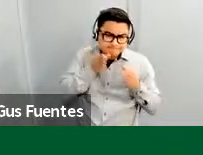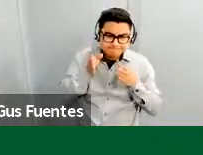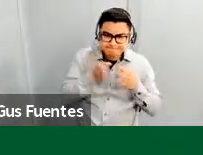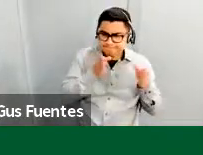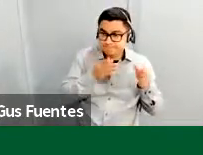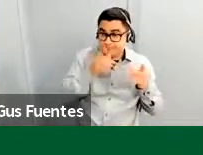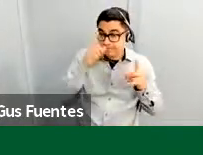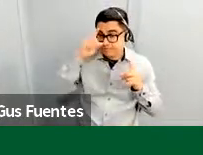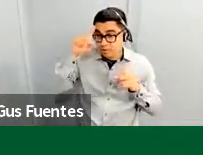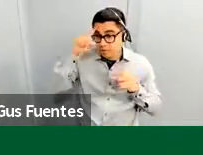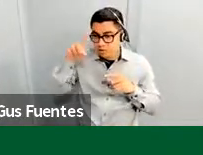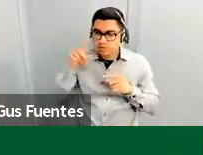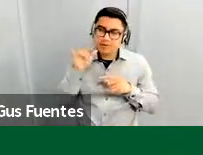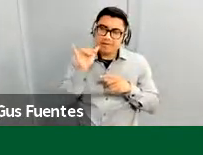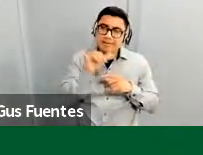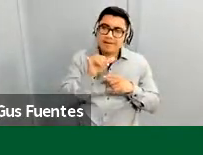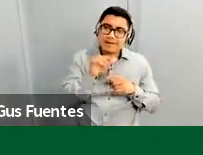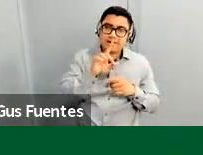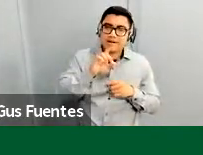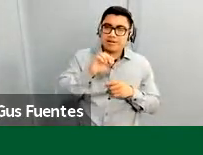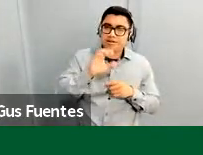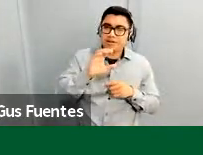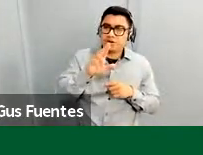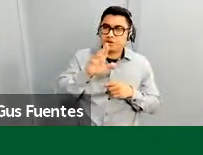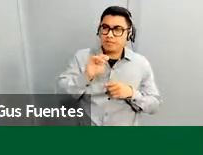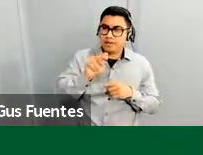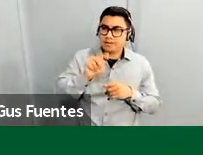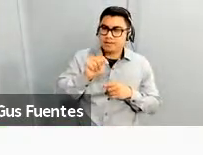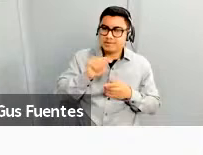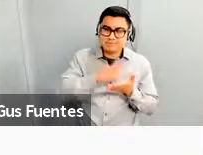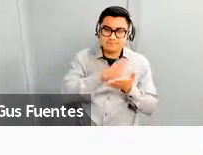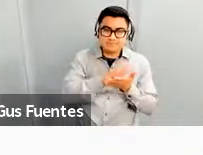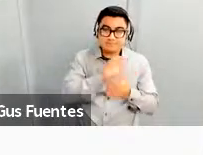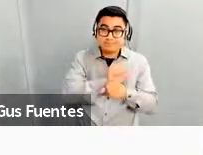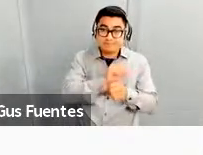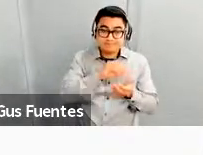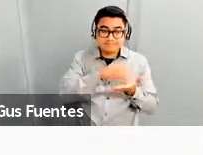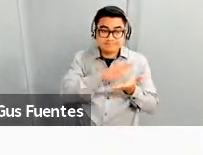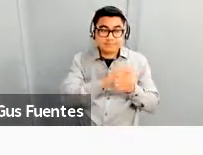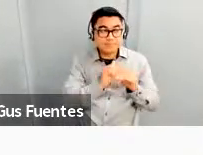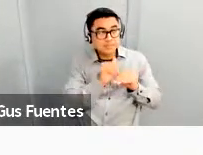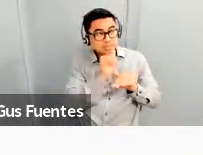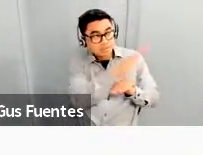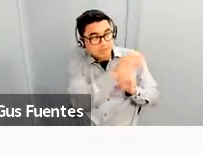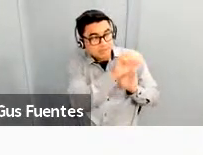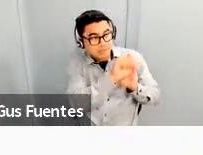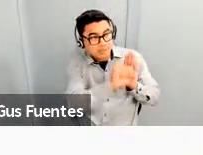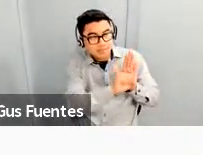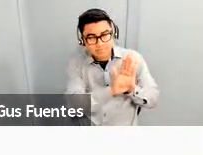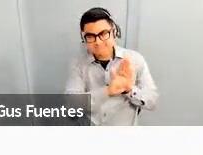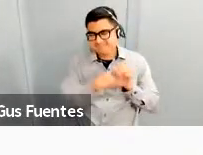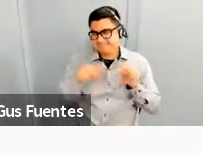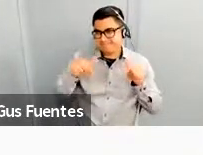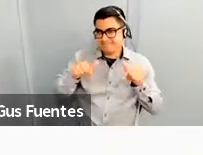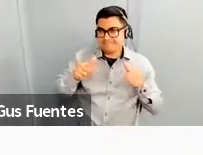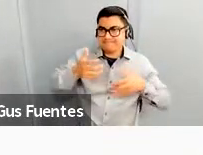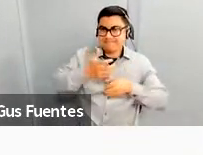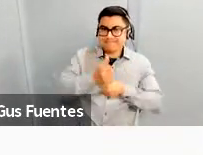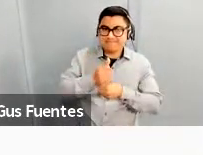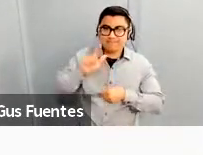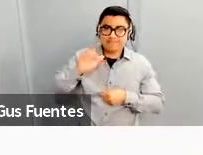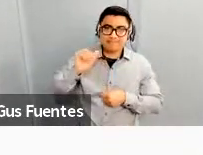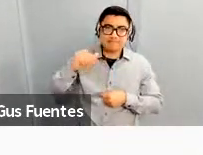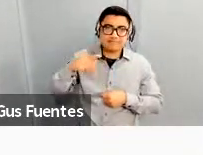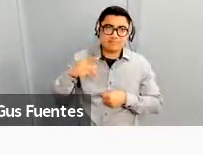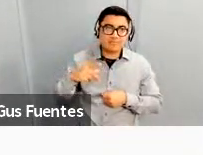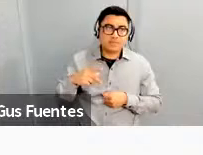that document that we have to submit to the state. So what we'd like to do tonight is, I